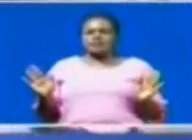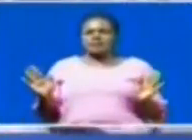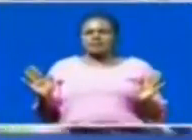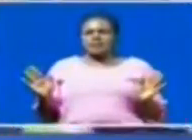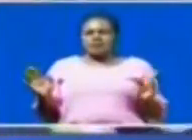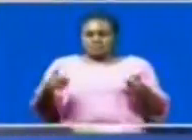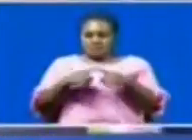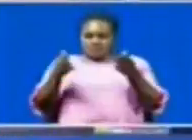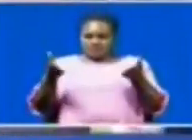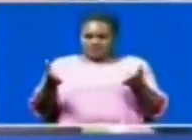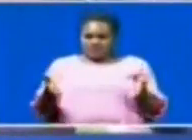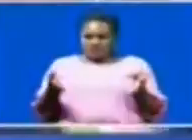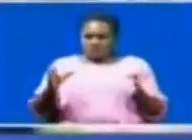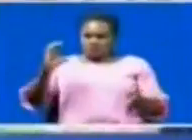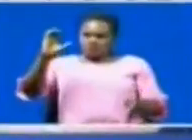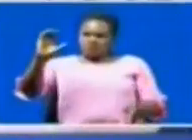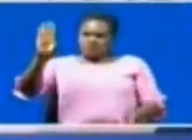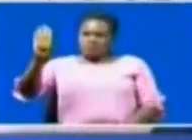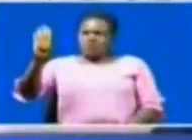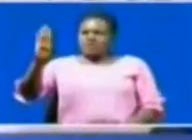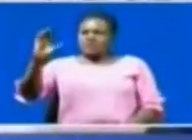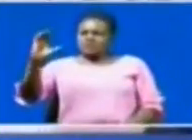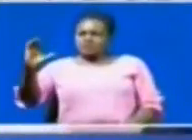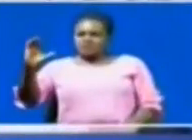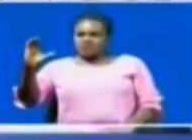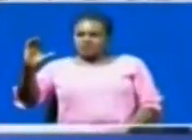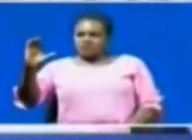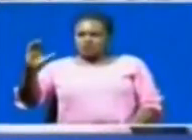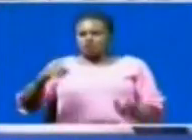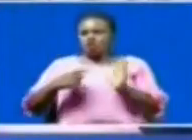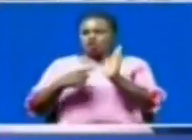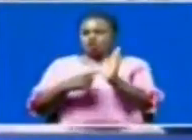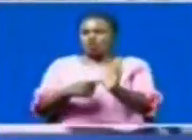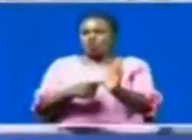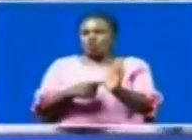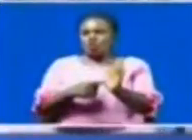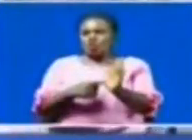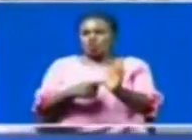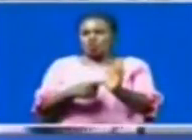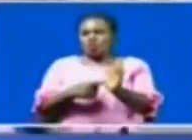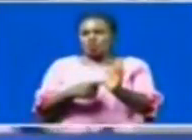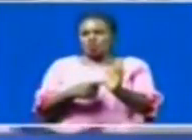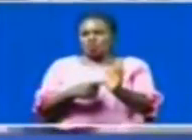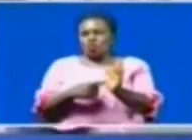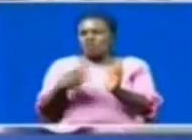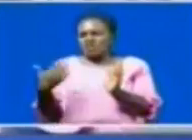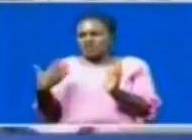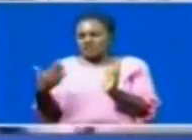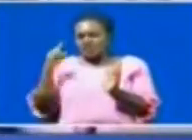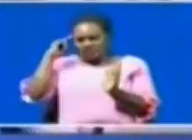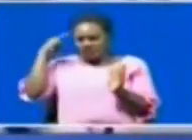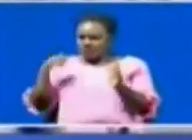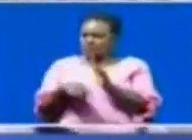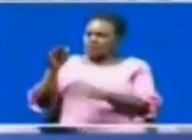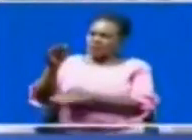lesson. But now in CBC, you are saying we are learning about storing water at home. Then the critical thinking comes in